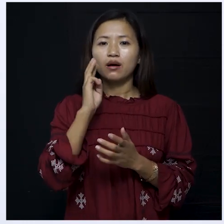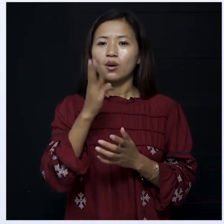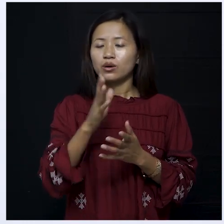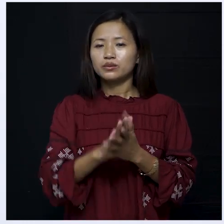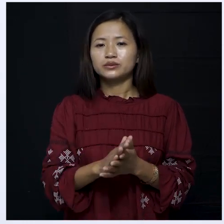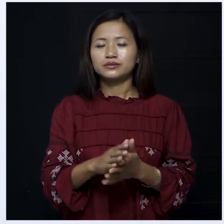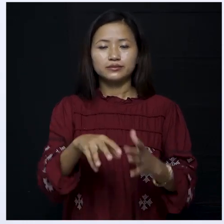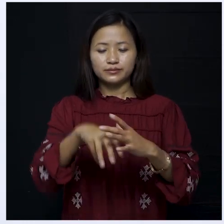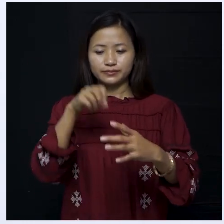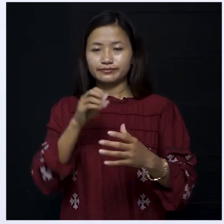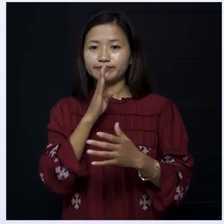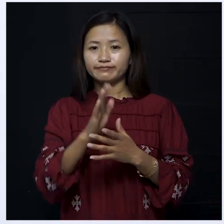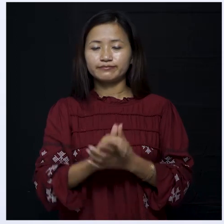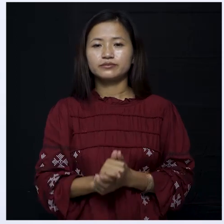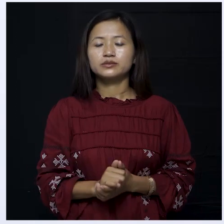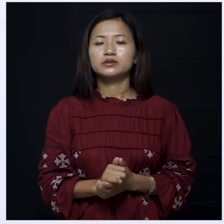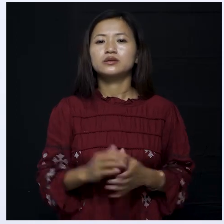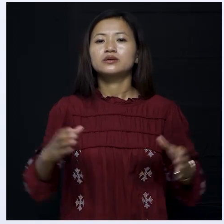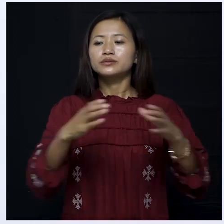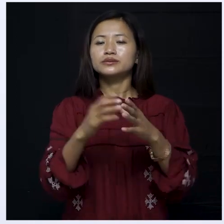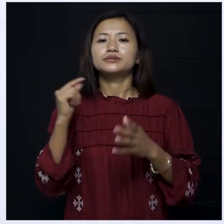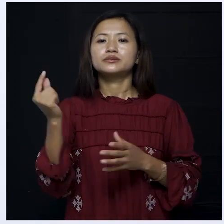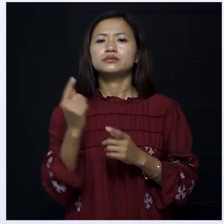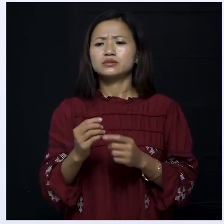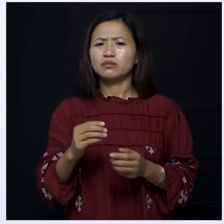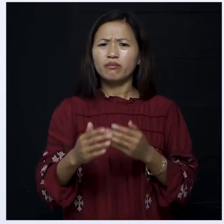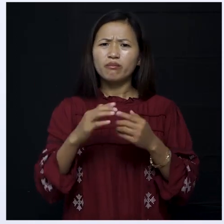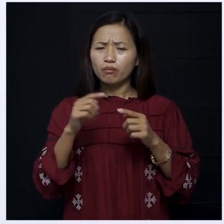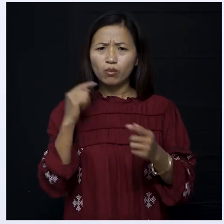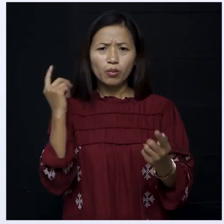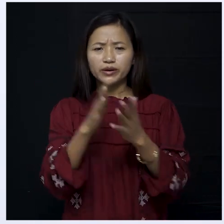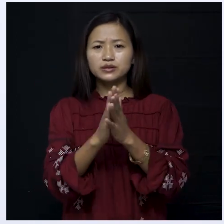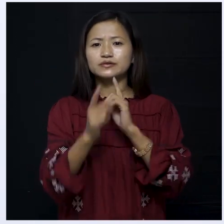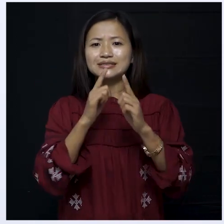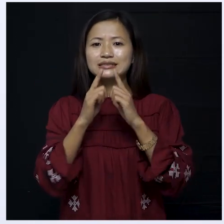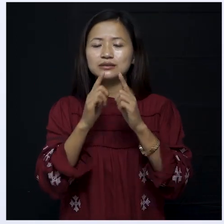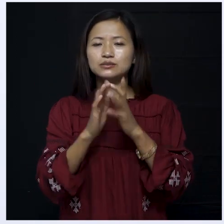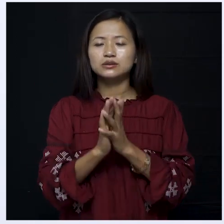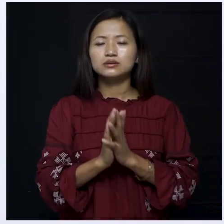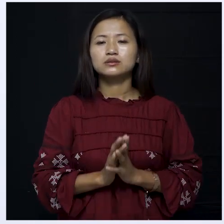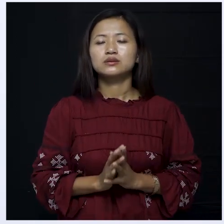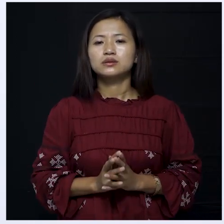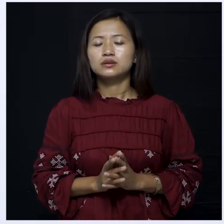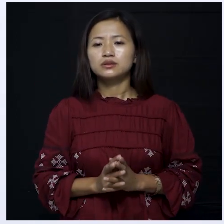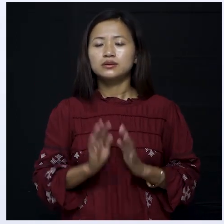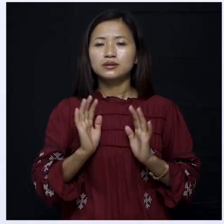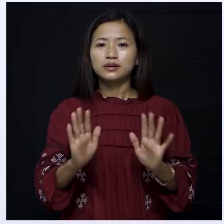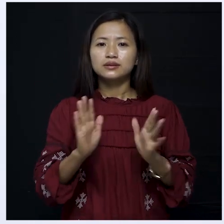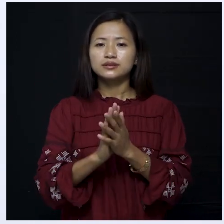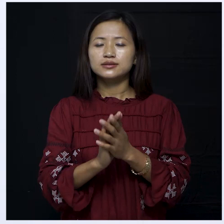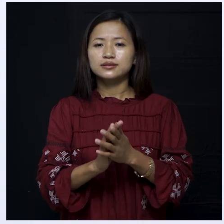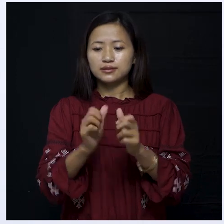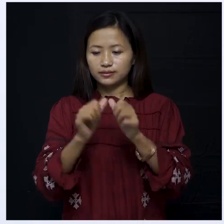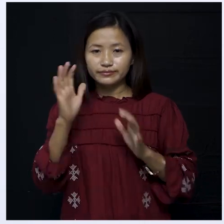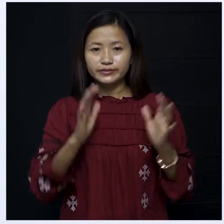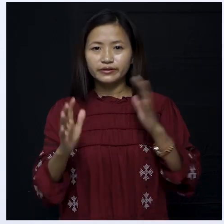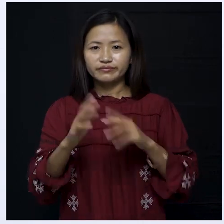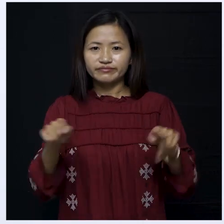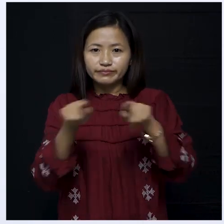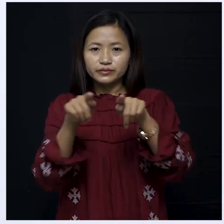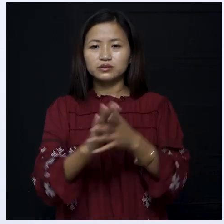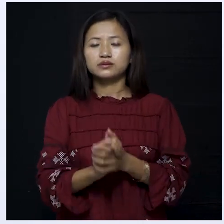when you called. So here, at the moment of speaking, again, at the moment of speaking, this action has some relevance